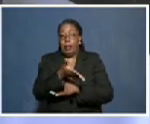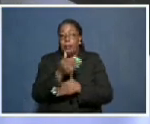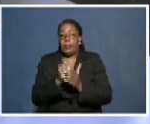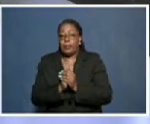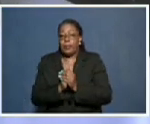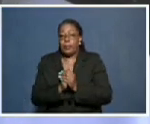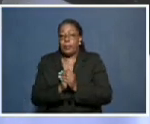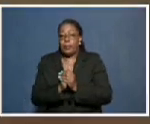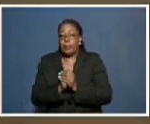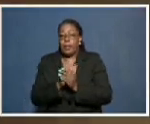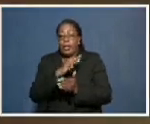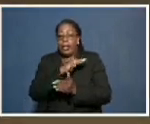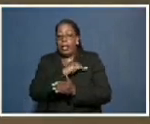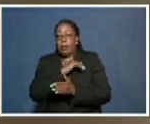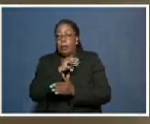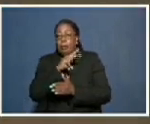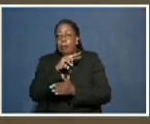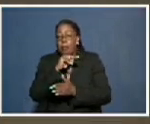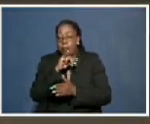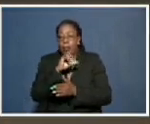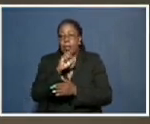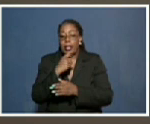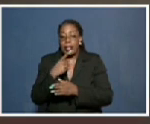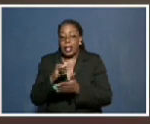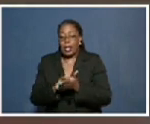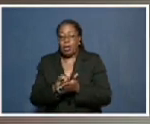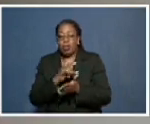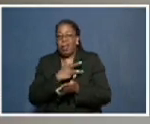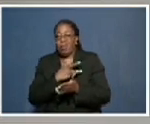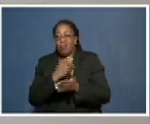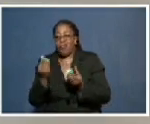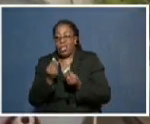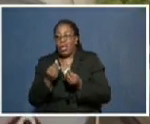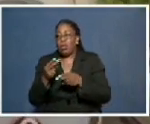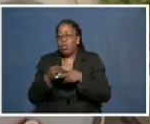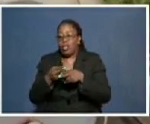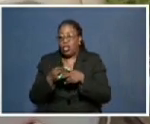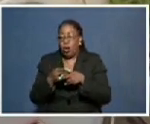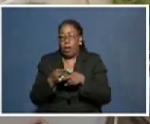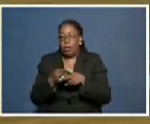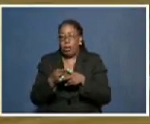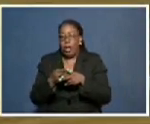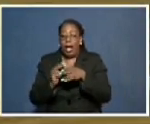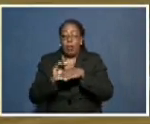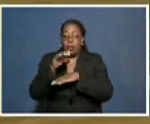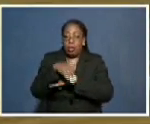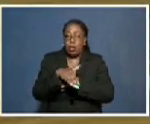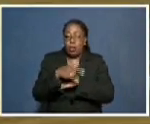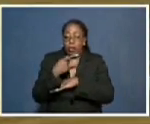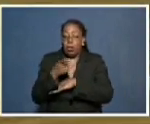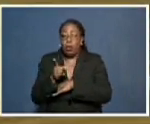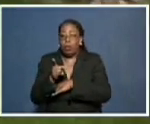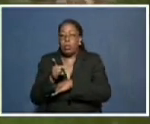domes' destruction inhumane and heartless, defending that they were meant as temporary shelters after Abaco had been decimated by the Category